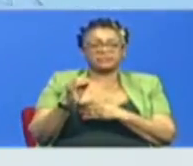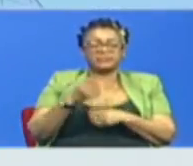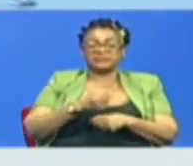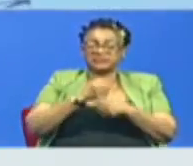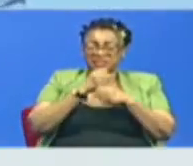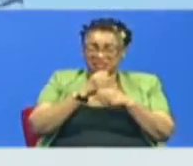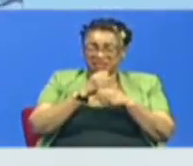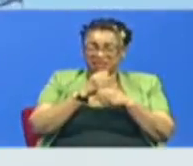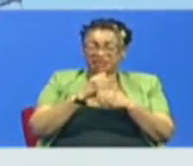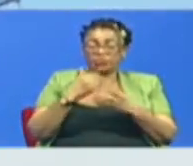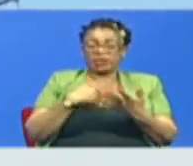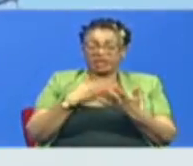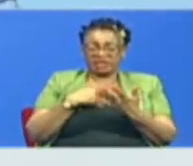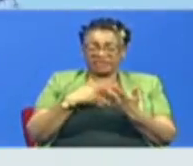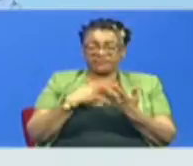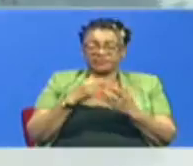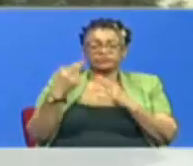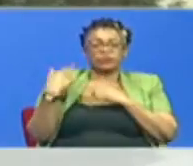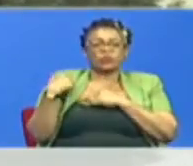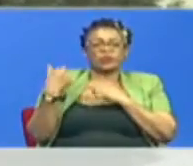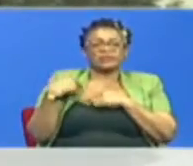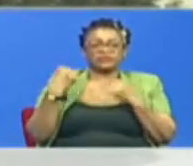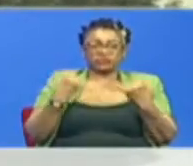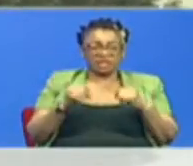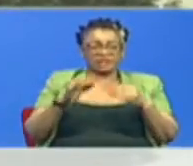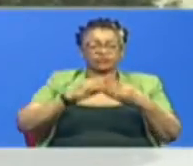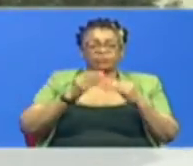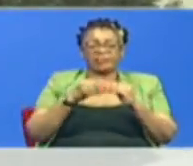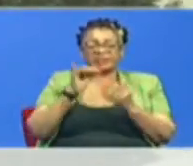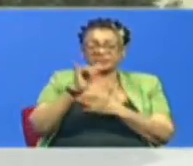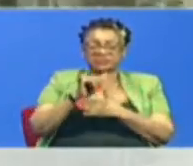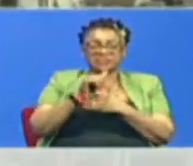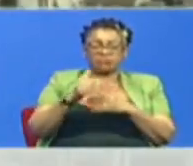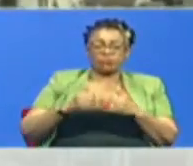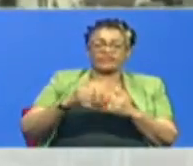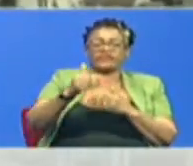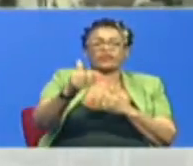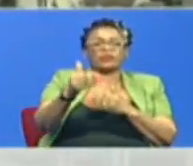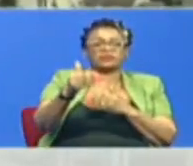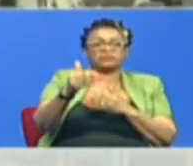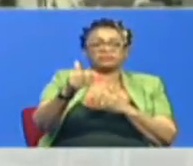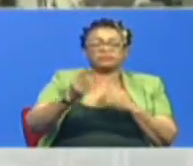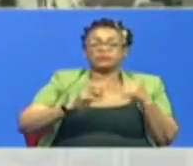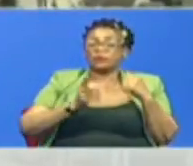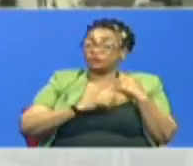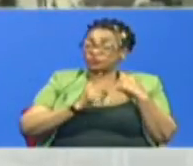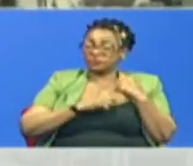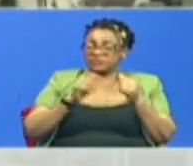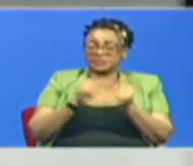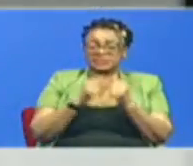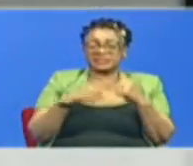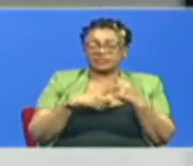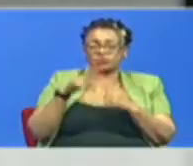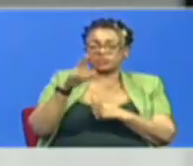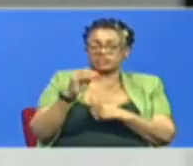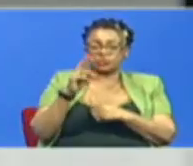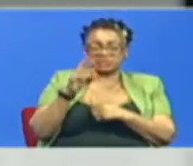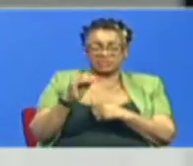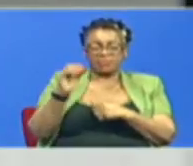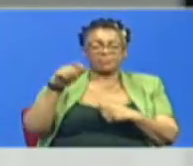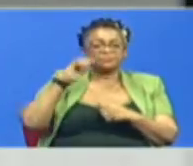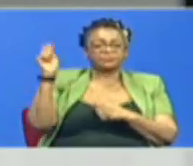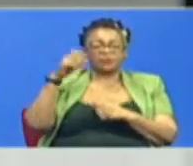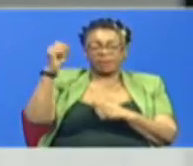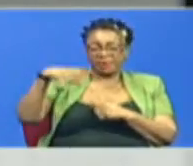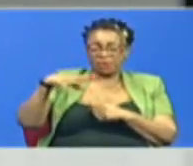and will be playing a key role in shaping the company's board going forward. On June 16, 2020, Kenya Power issued